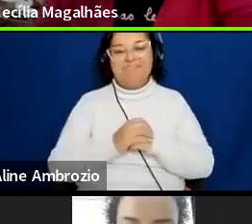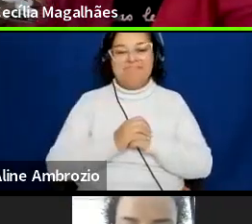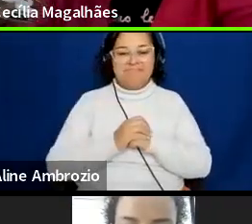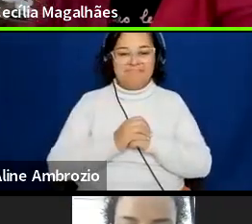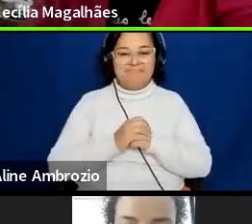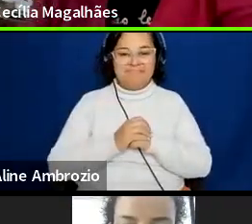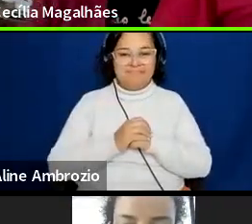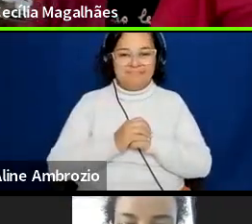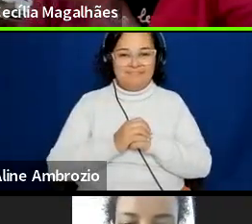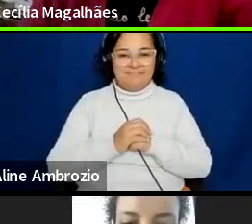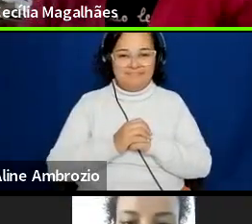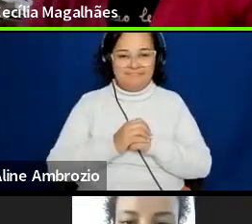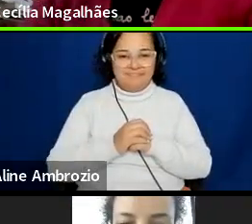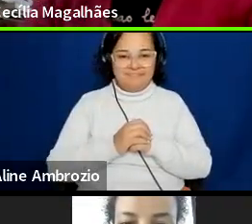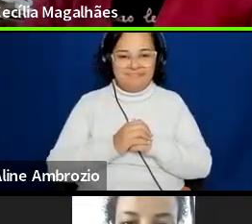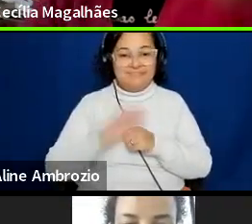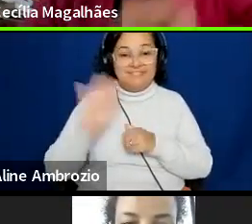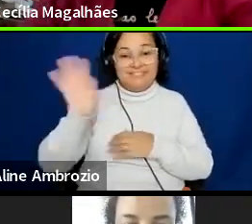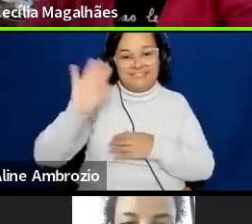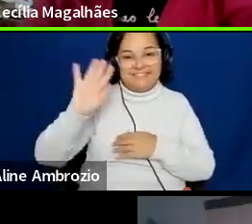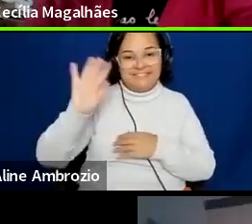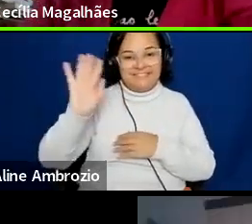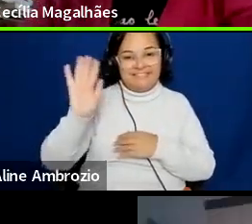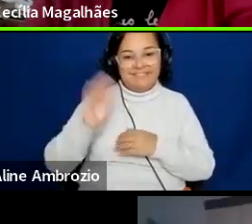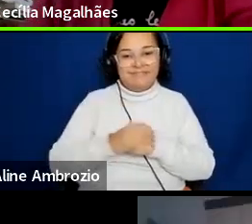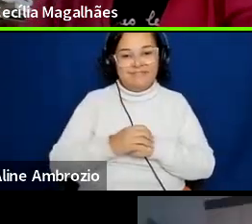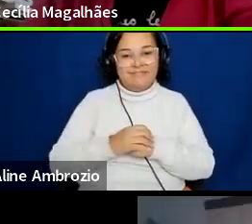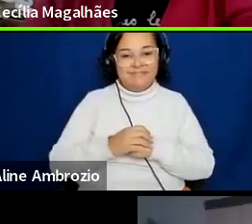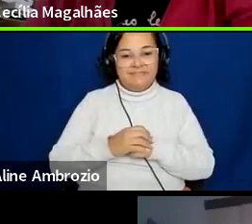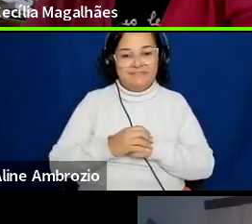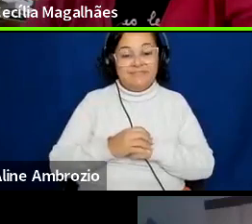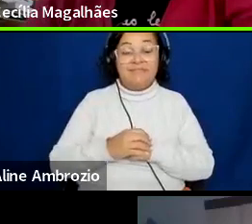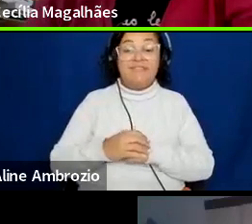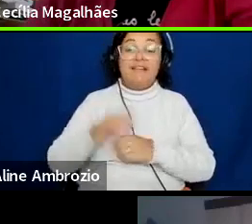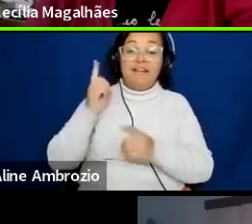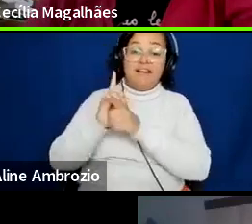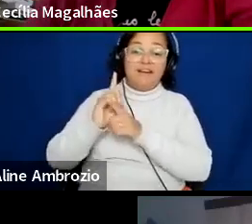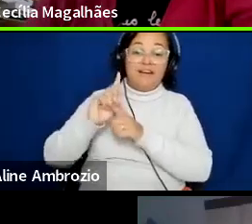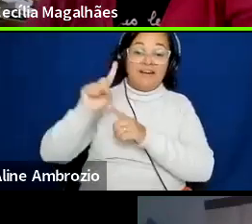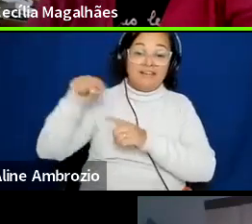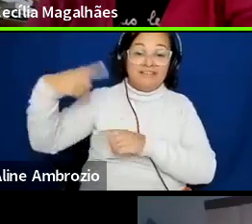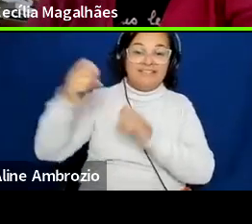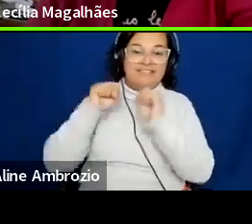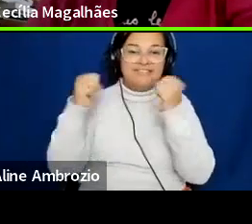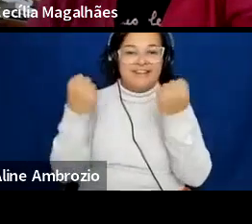best. Bye. Bye-bye. See you on the next session. We didn't take a photograph